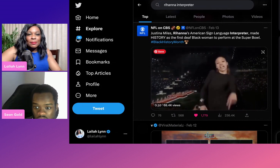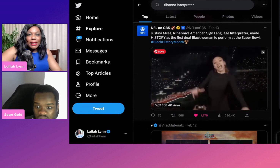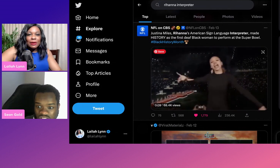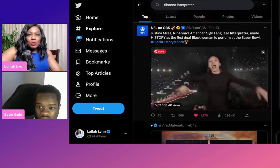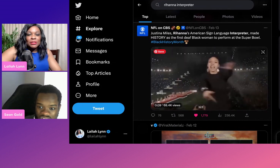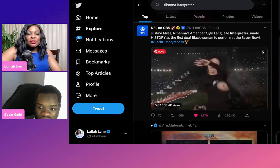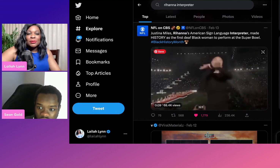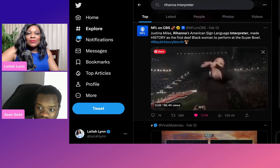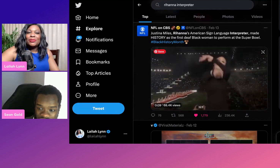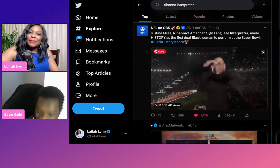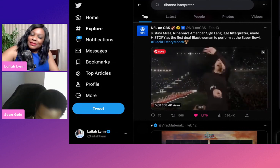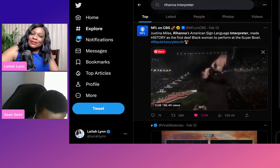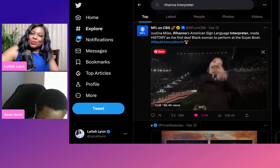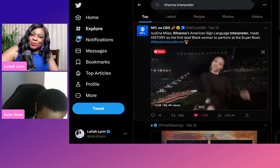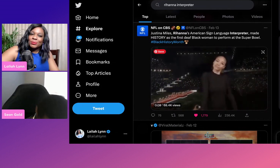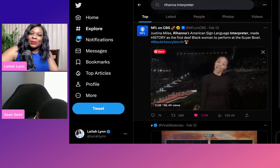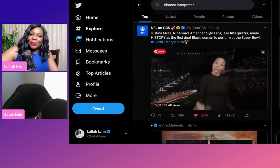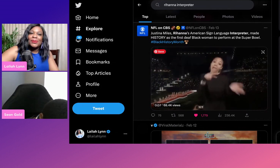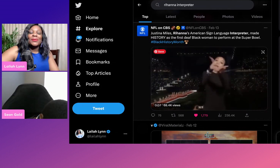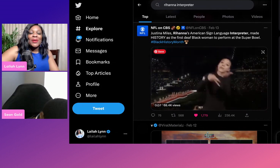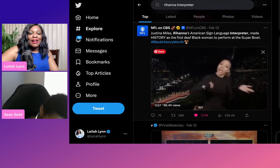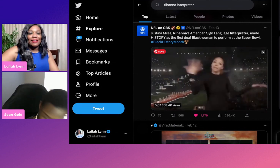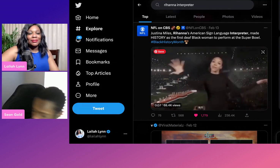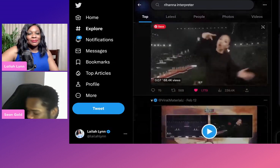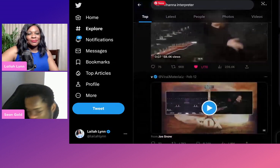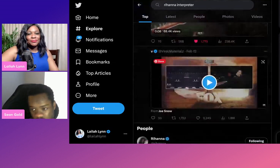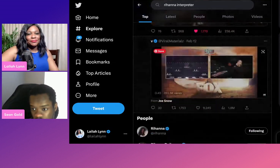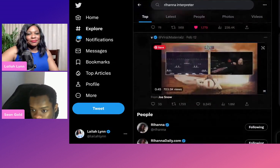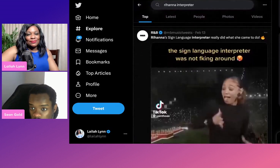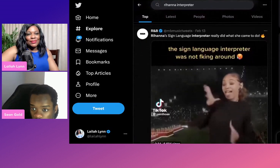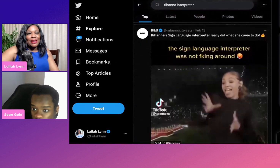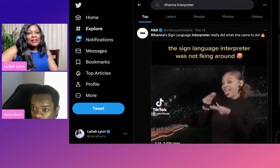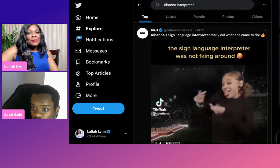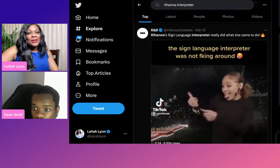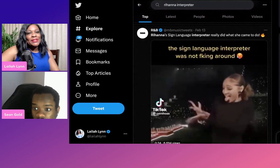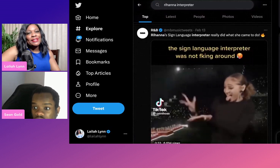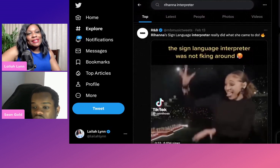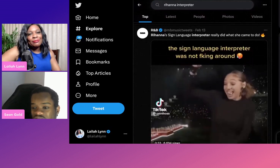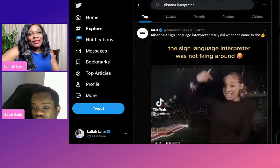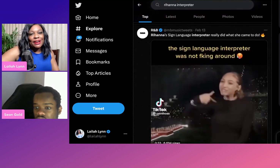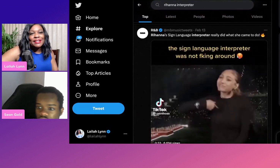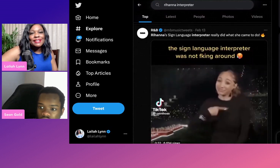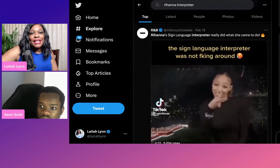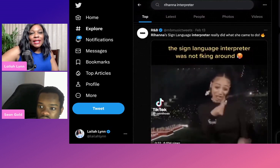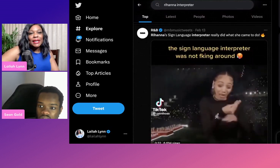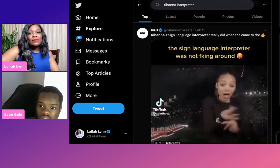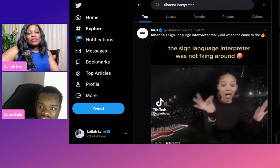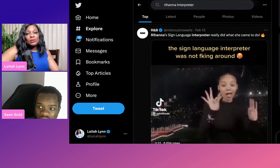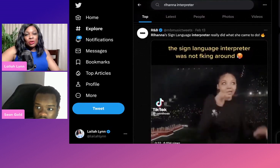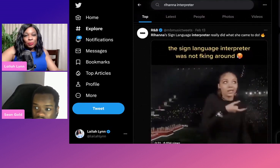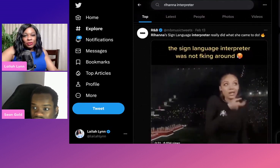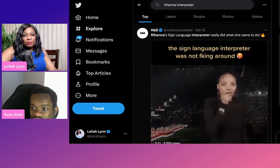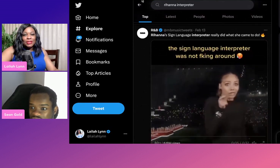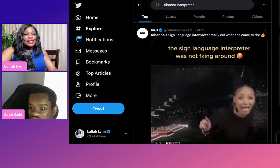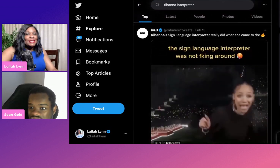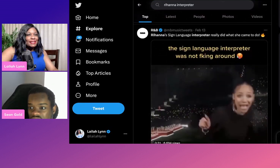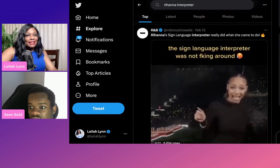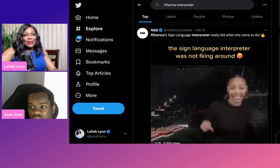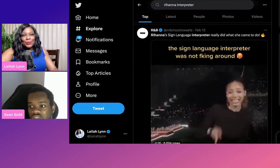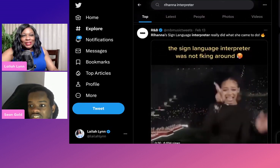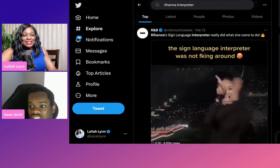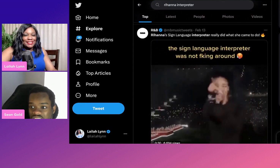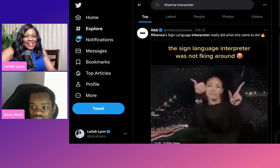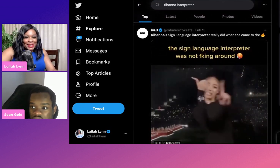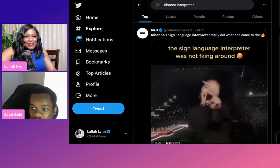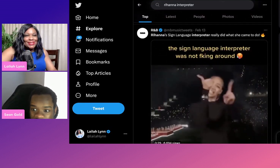deaf Black woman to perform at the Super Bowl. Wow. Another person said Rihanna's sign language interpreter really